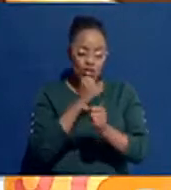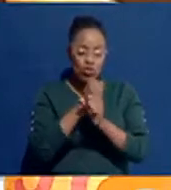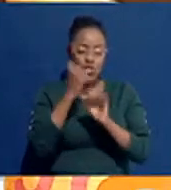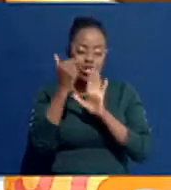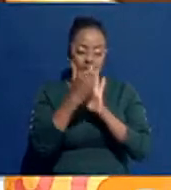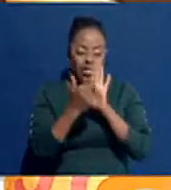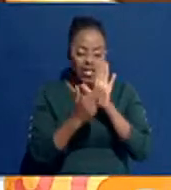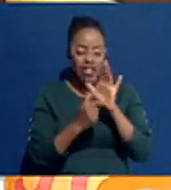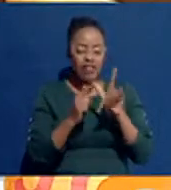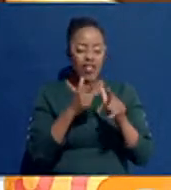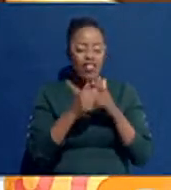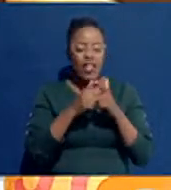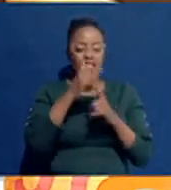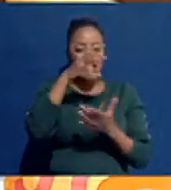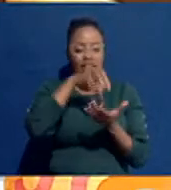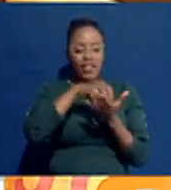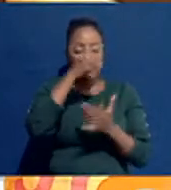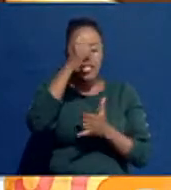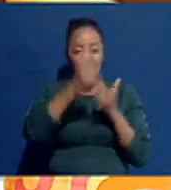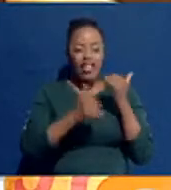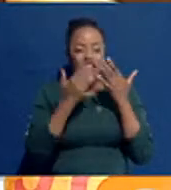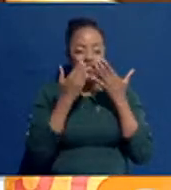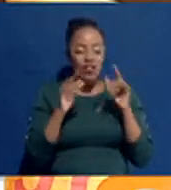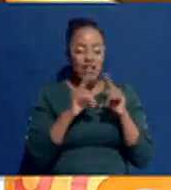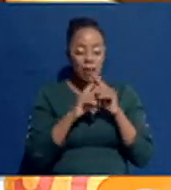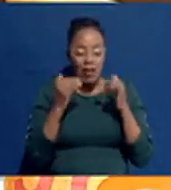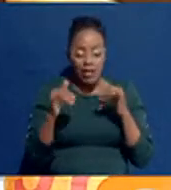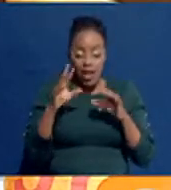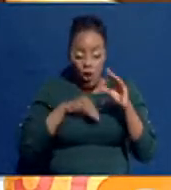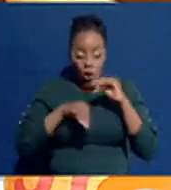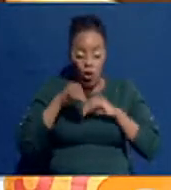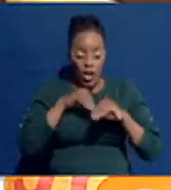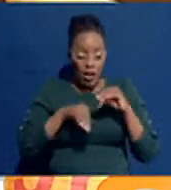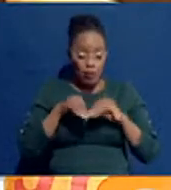The case is concluded. A corrupt guy, grand corruption is technical investigation.